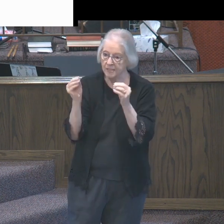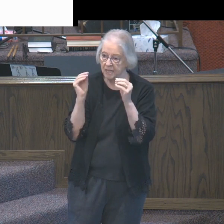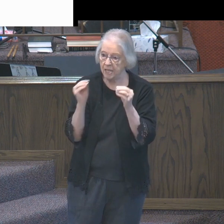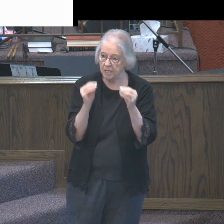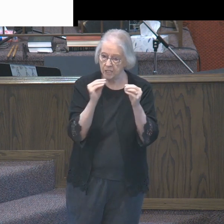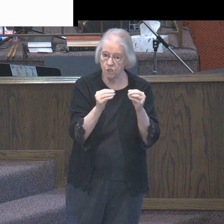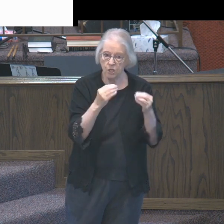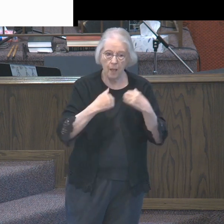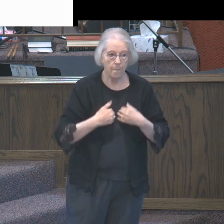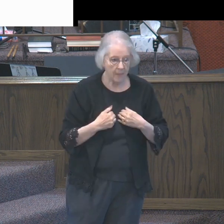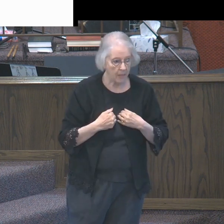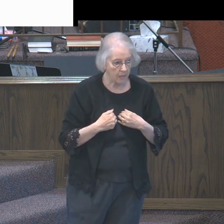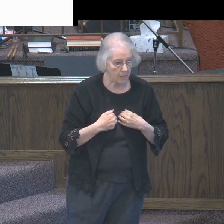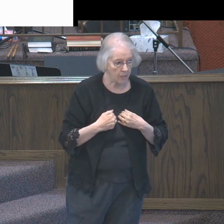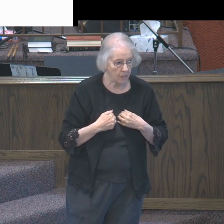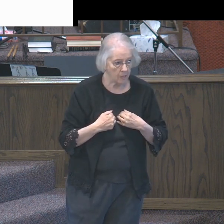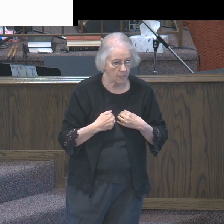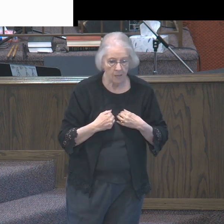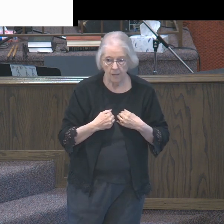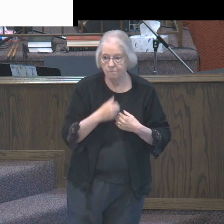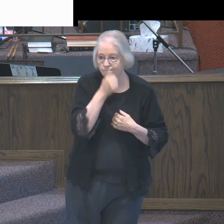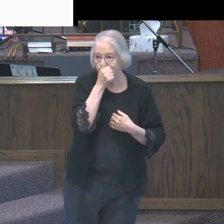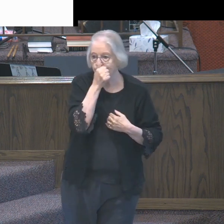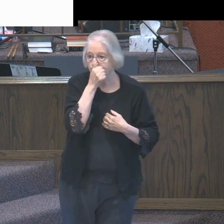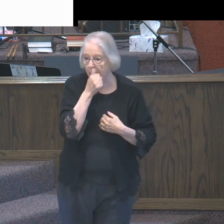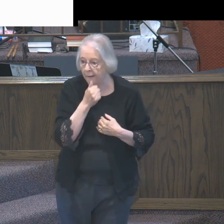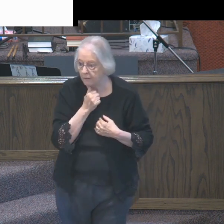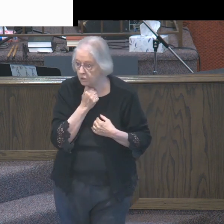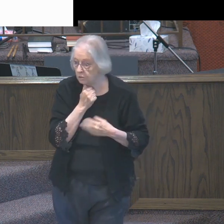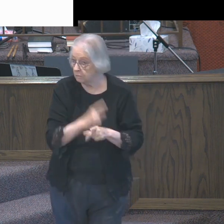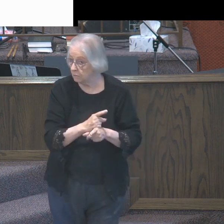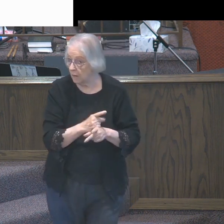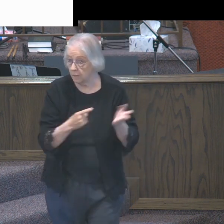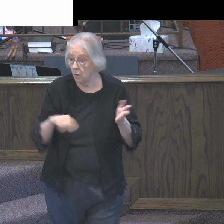from, produces perseverance, that which I need.